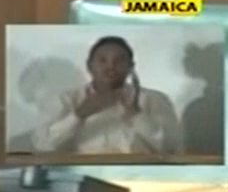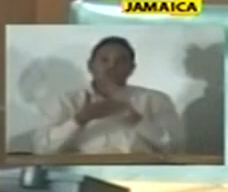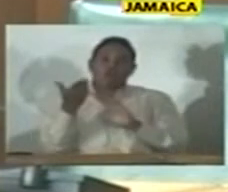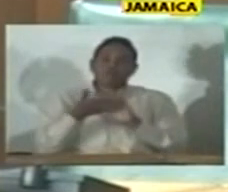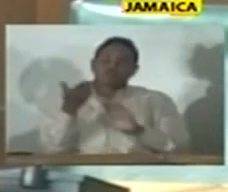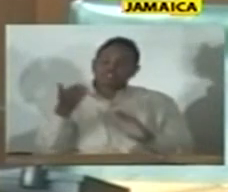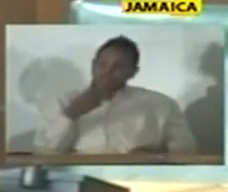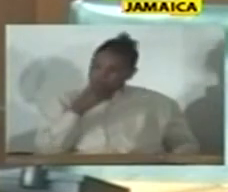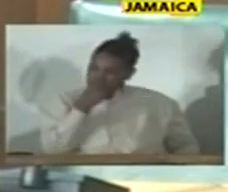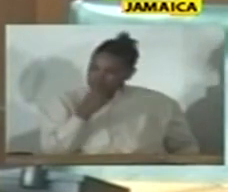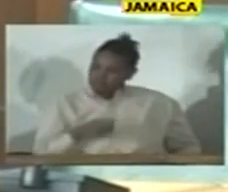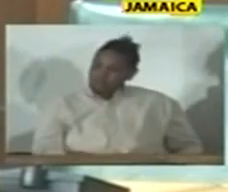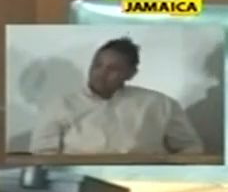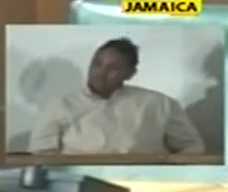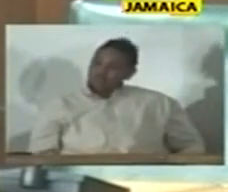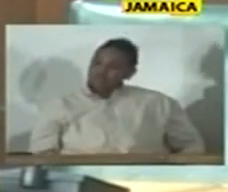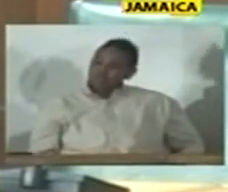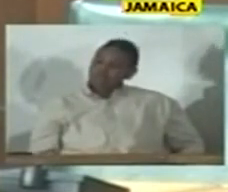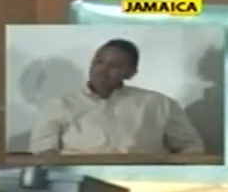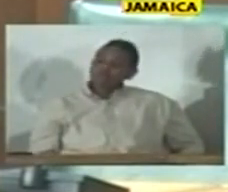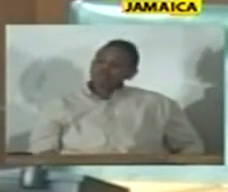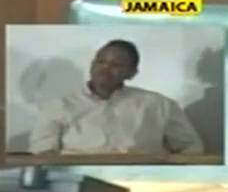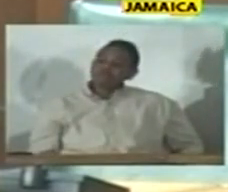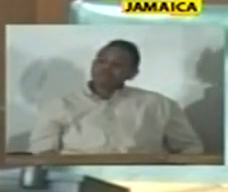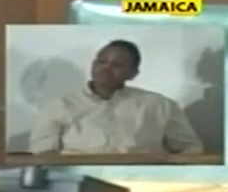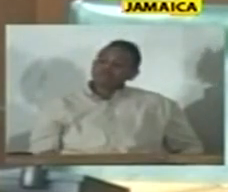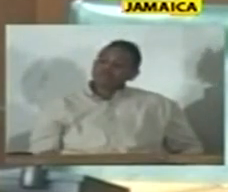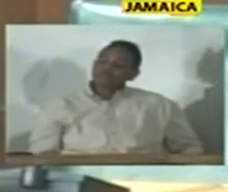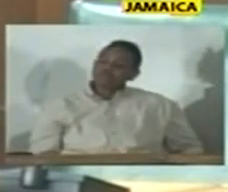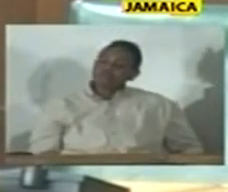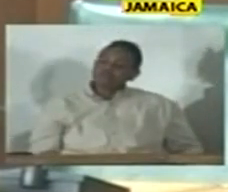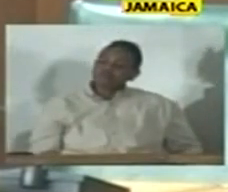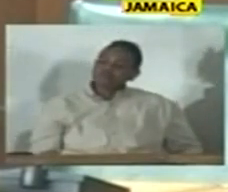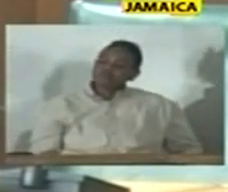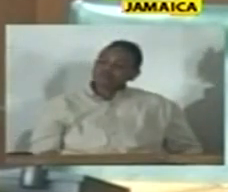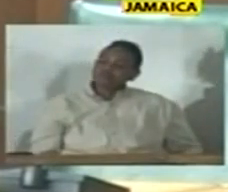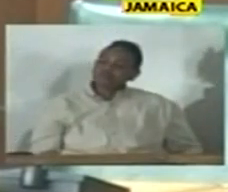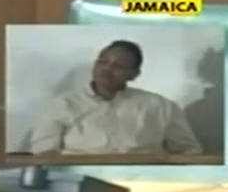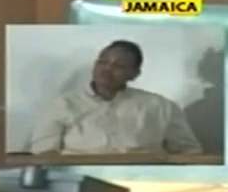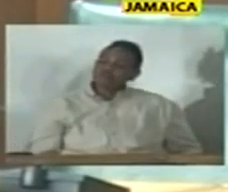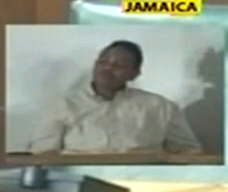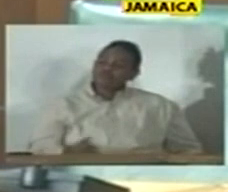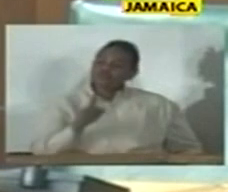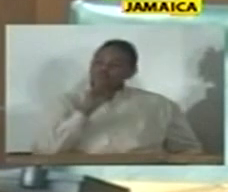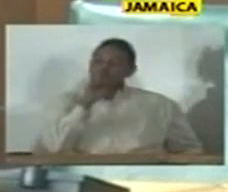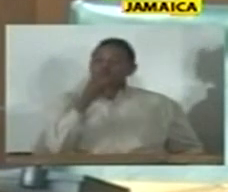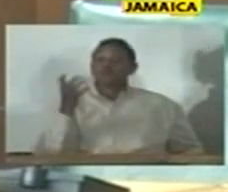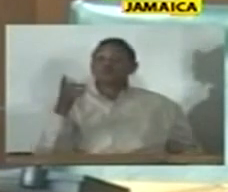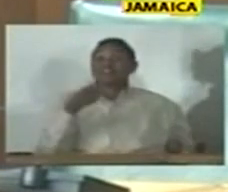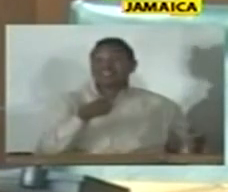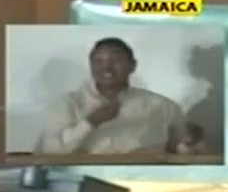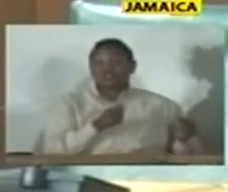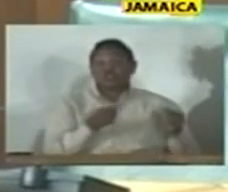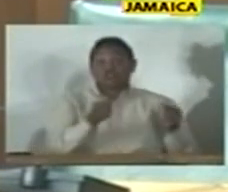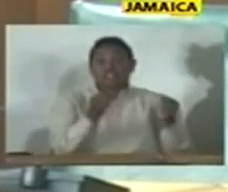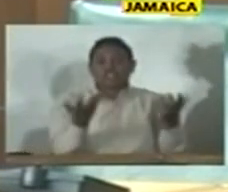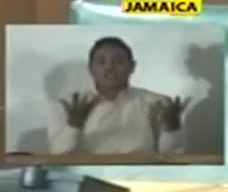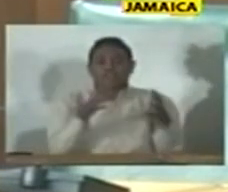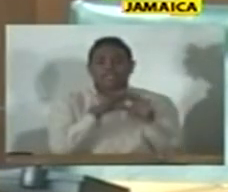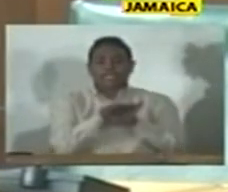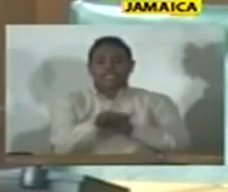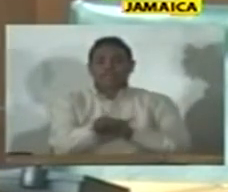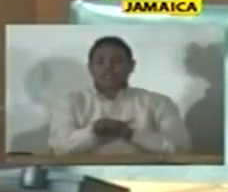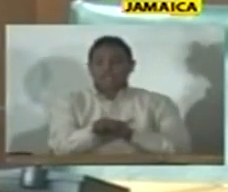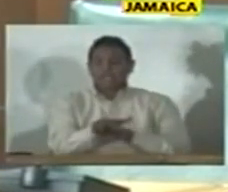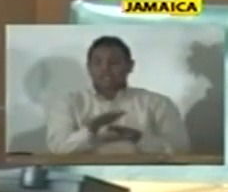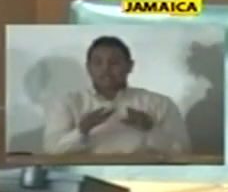is, colleagues, President, that this strategy of reintegrating